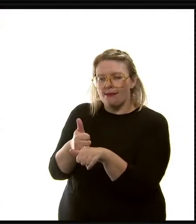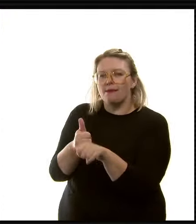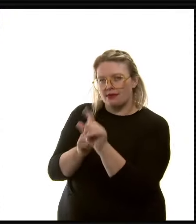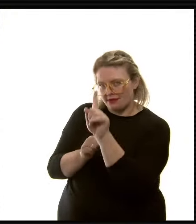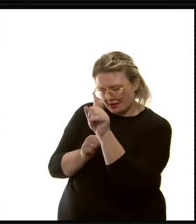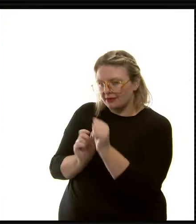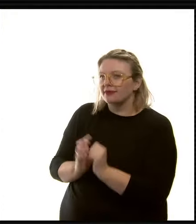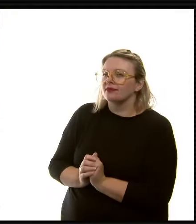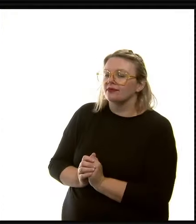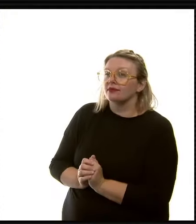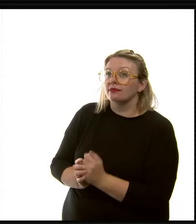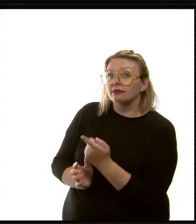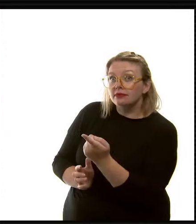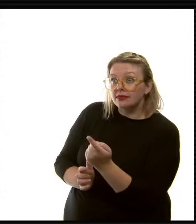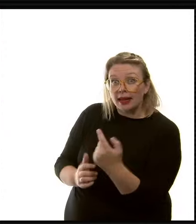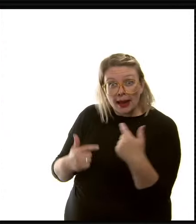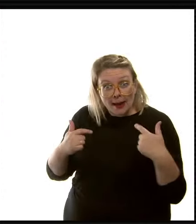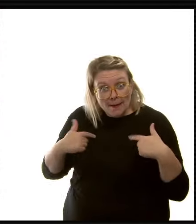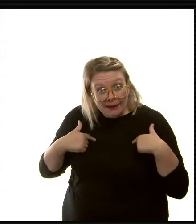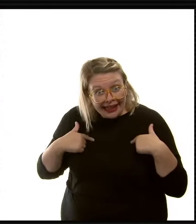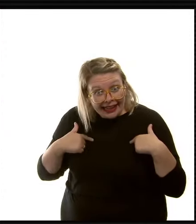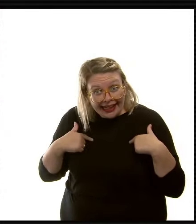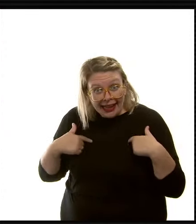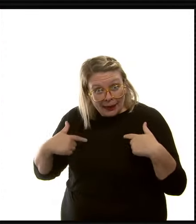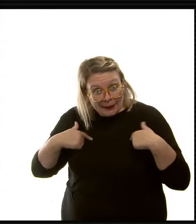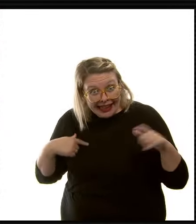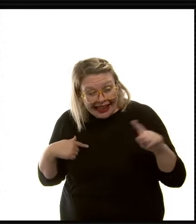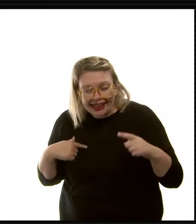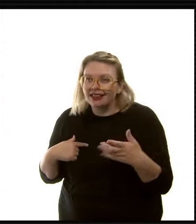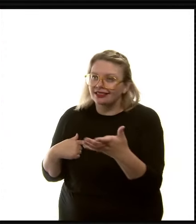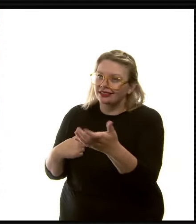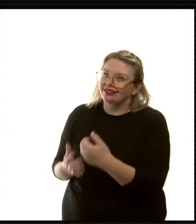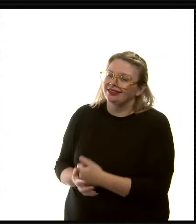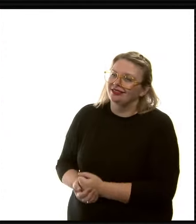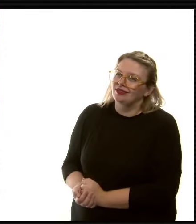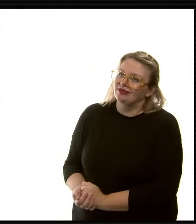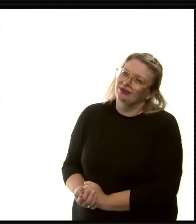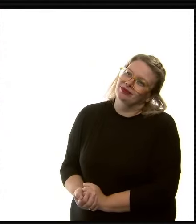like to do the honors? What, you're going to trust me with a cake? Okay.